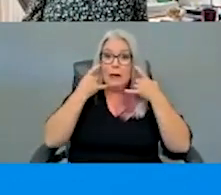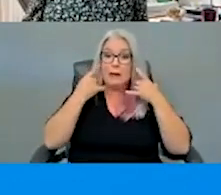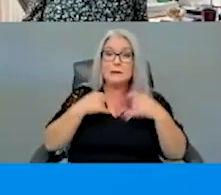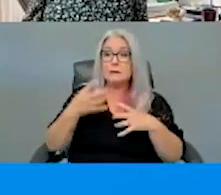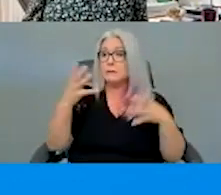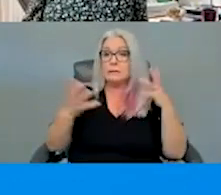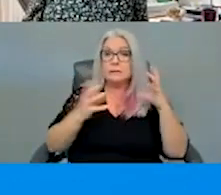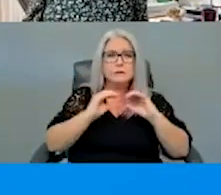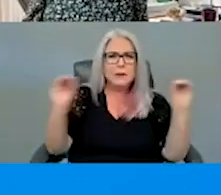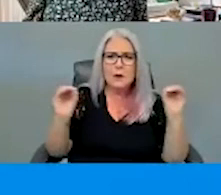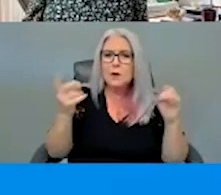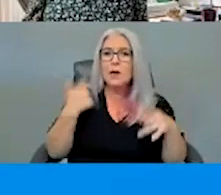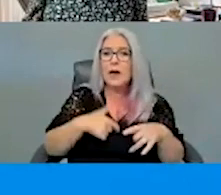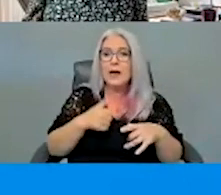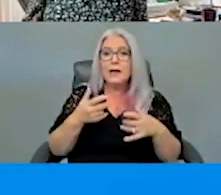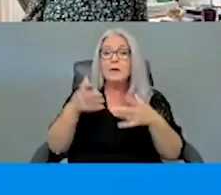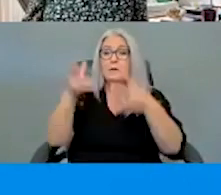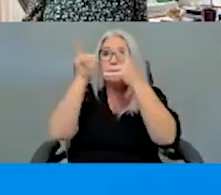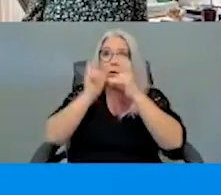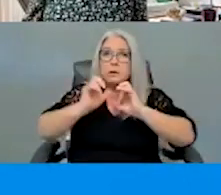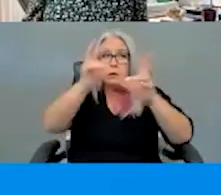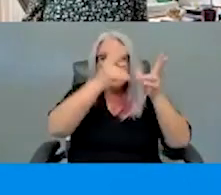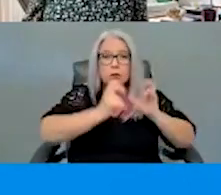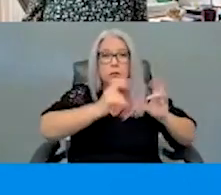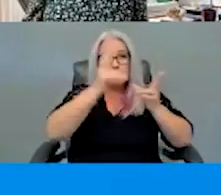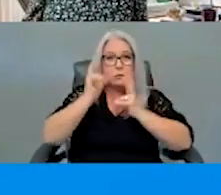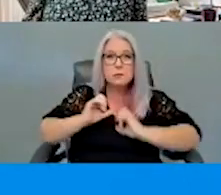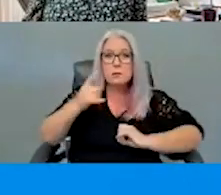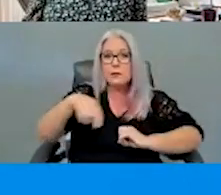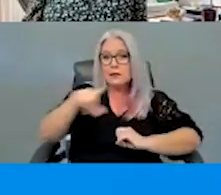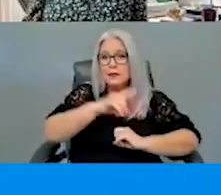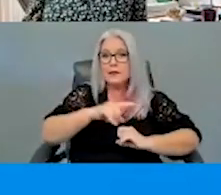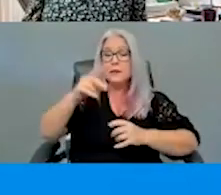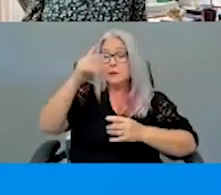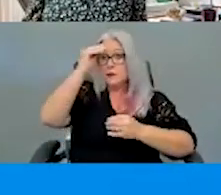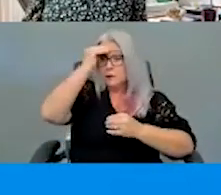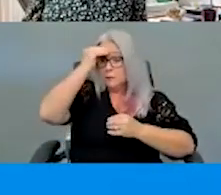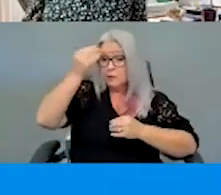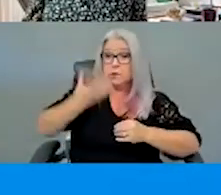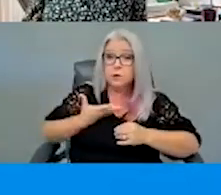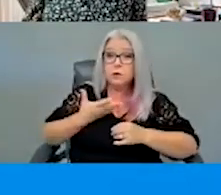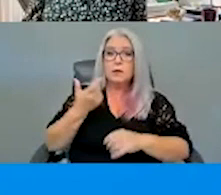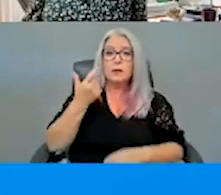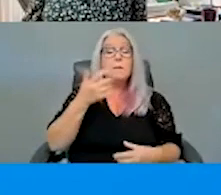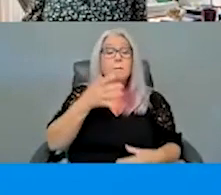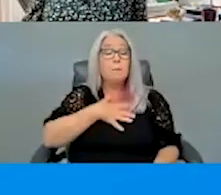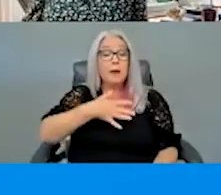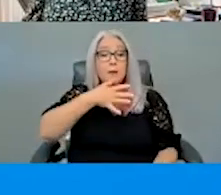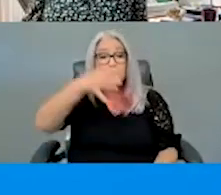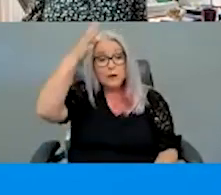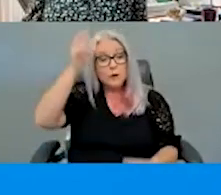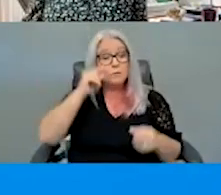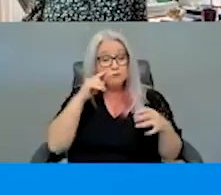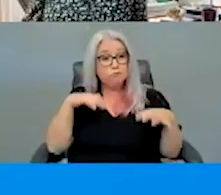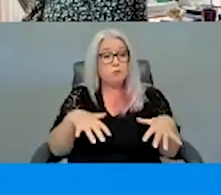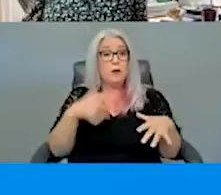So I take in these messages as well, as did my parents. My parents, I was a surprise to have a disability to them. So